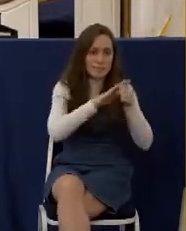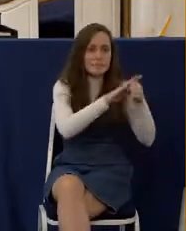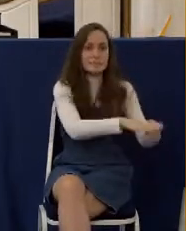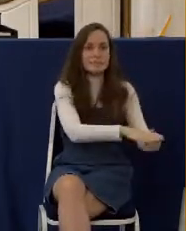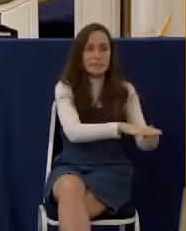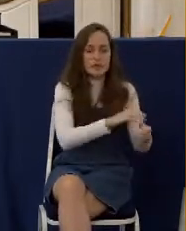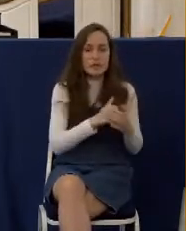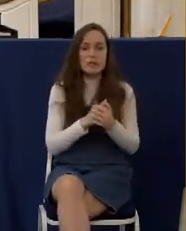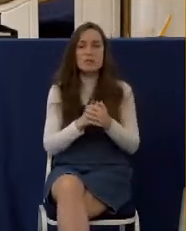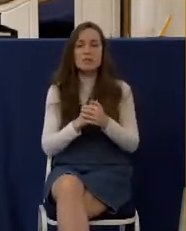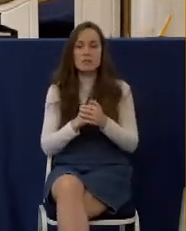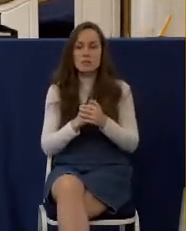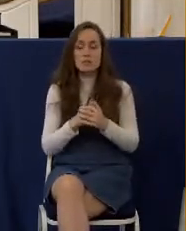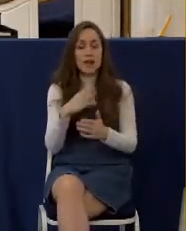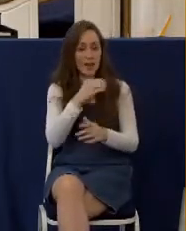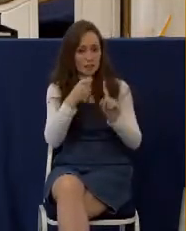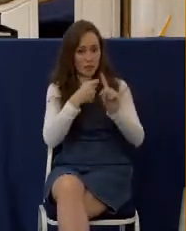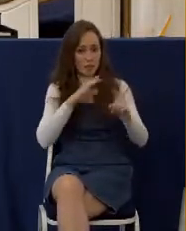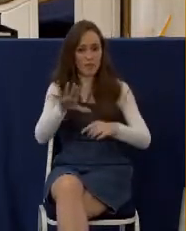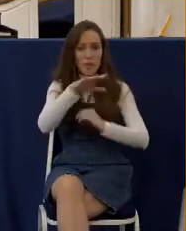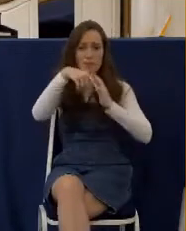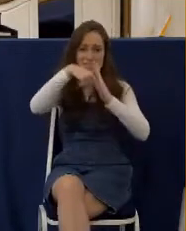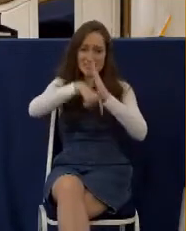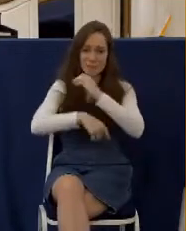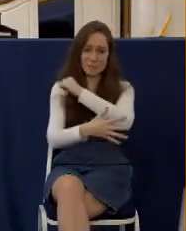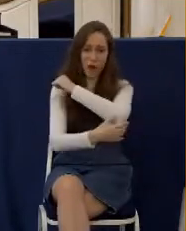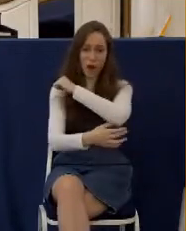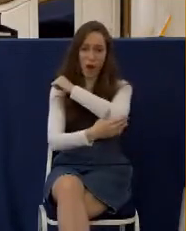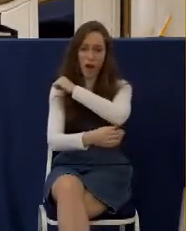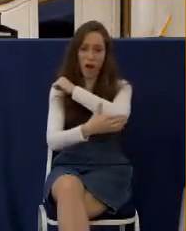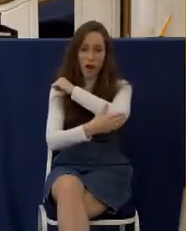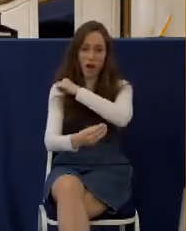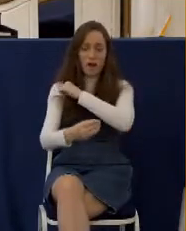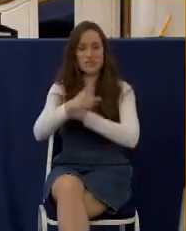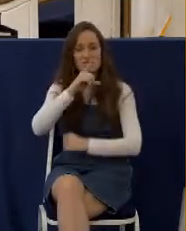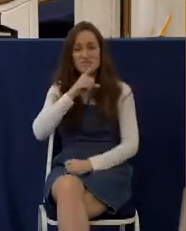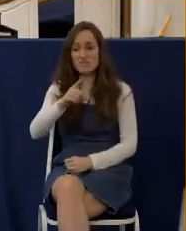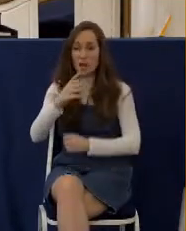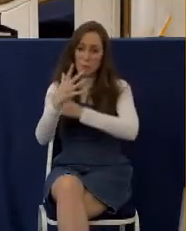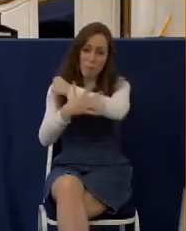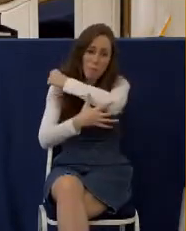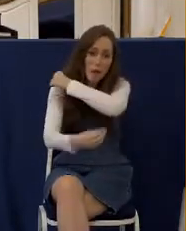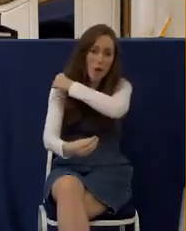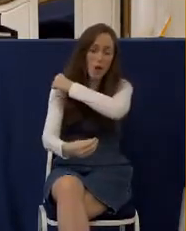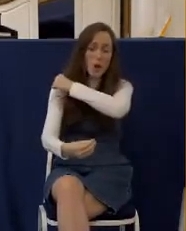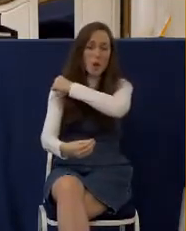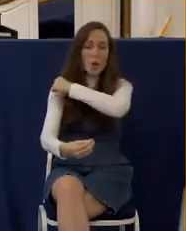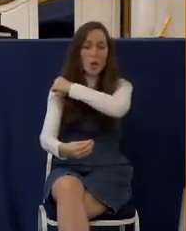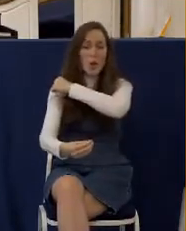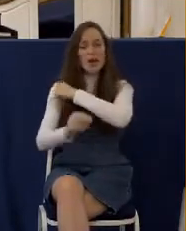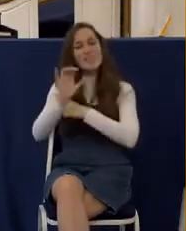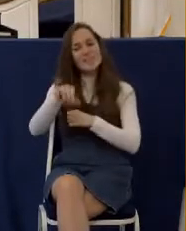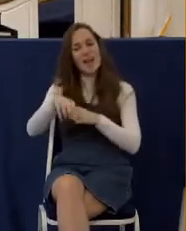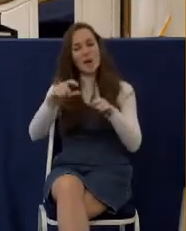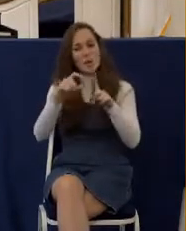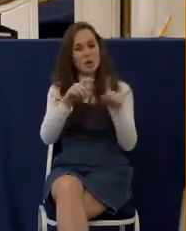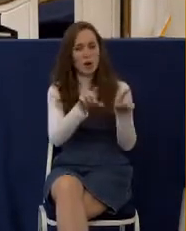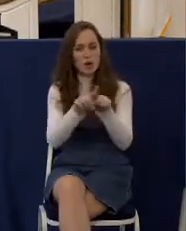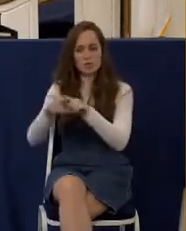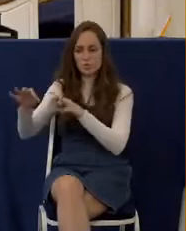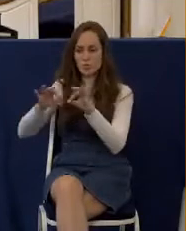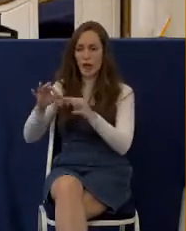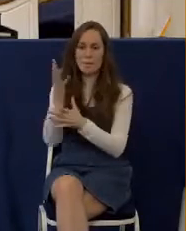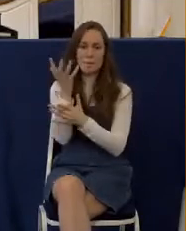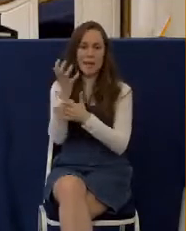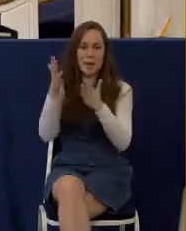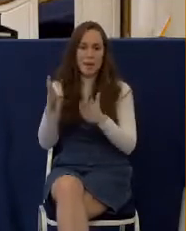And also it says out of their deep poverty. It means they were rock bottom destitute. This is the word that was used to describe a beggar that has absolutely